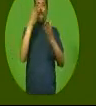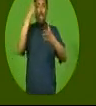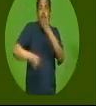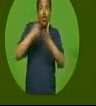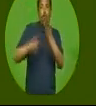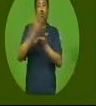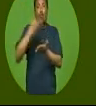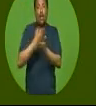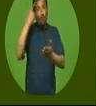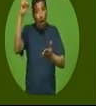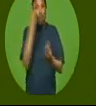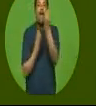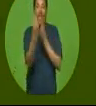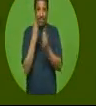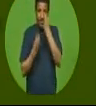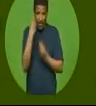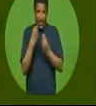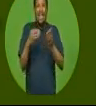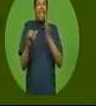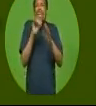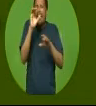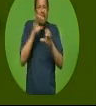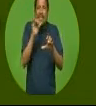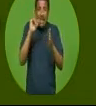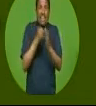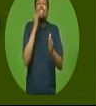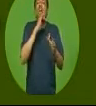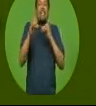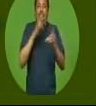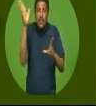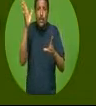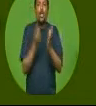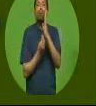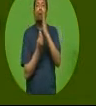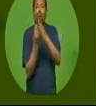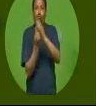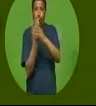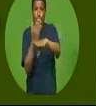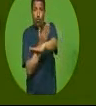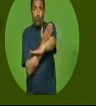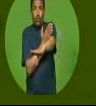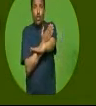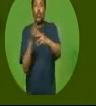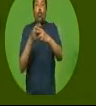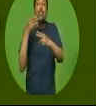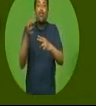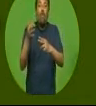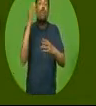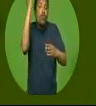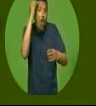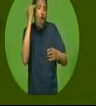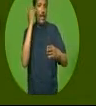the market. It does not improve the shortage of knowledge regarding market